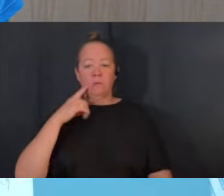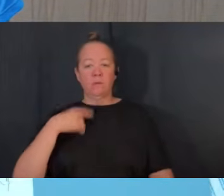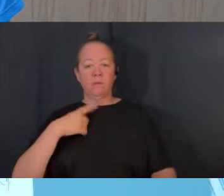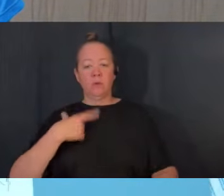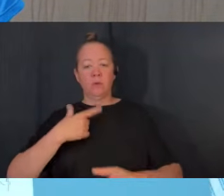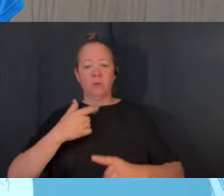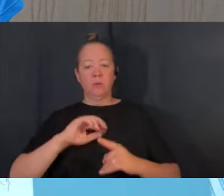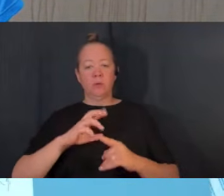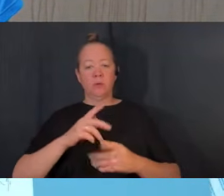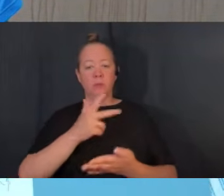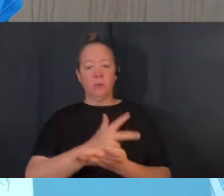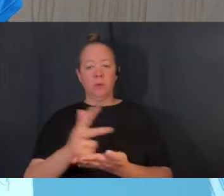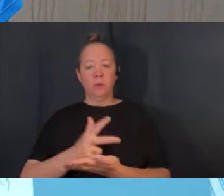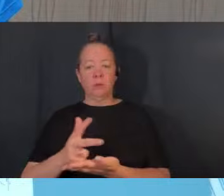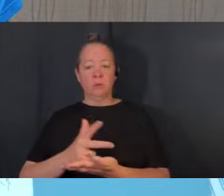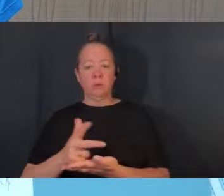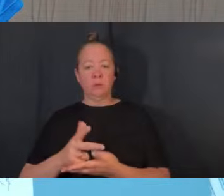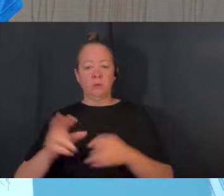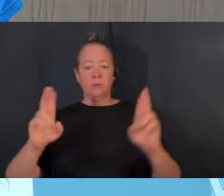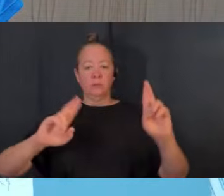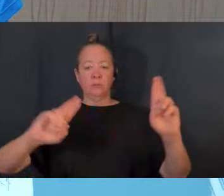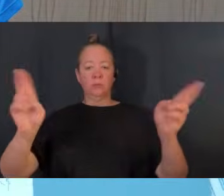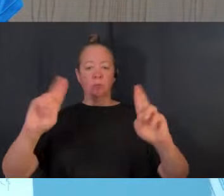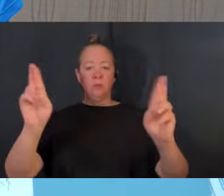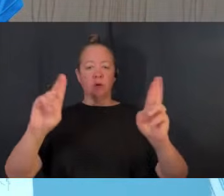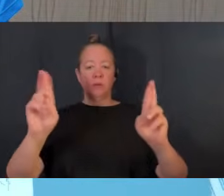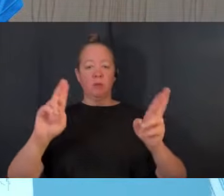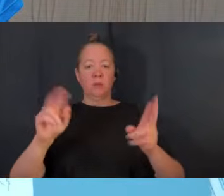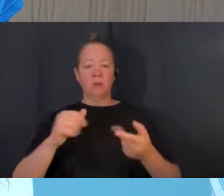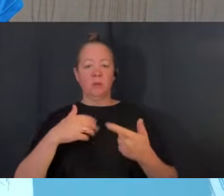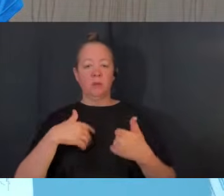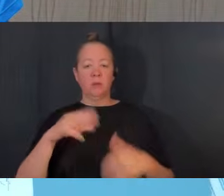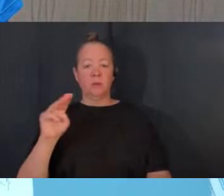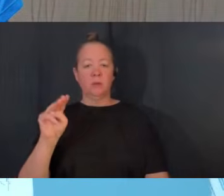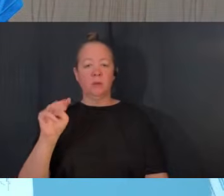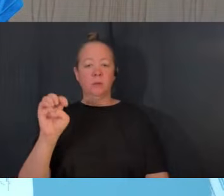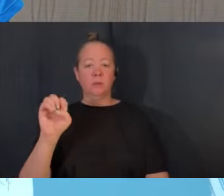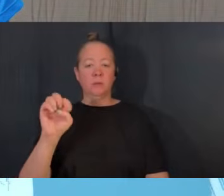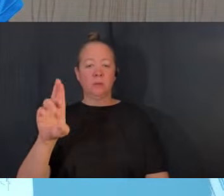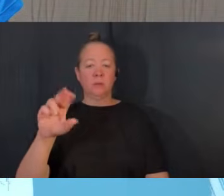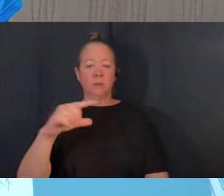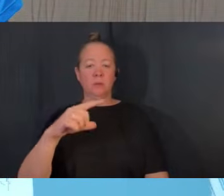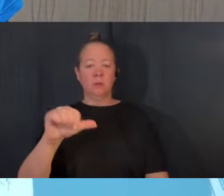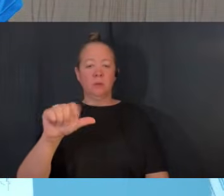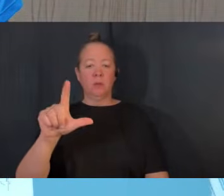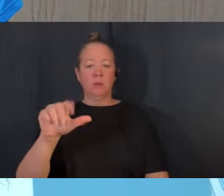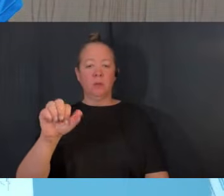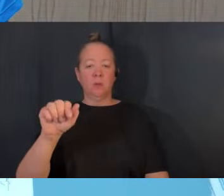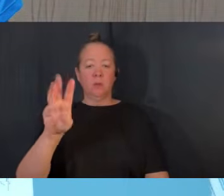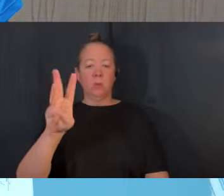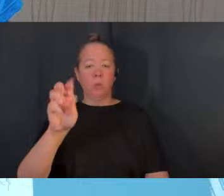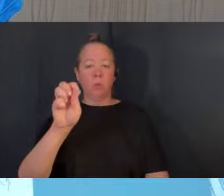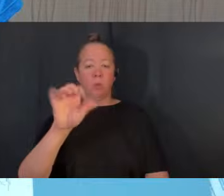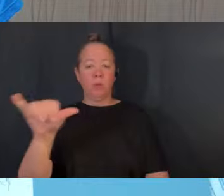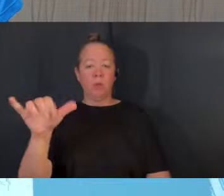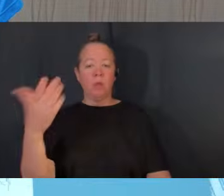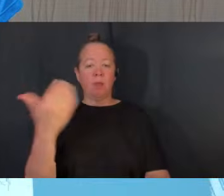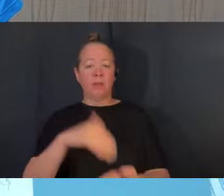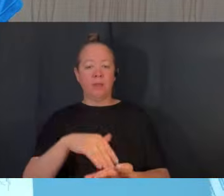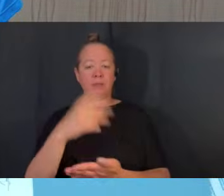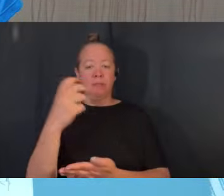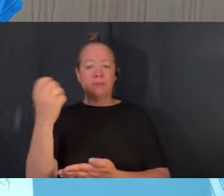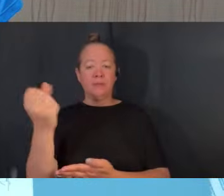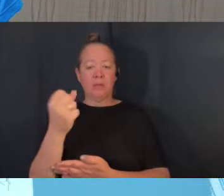Galloway's team executes it very well every time. Again, 8 a.m. to 12 noon, Saturday, June 13th